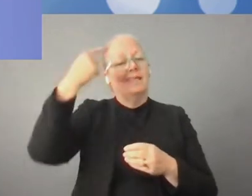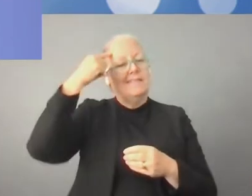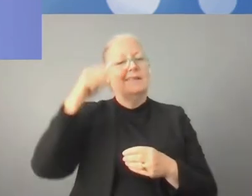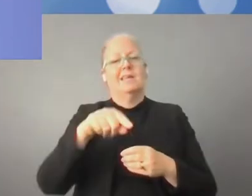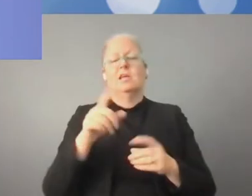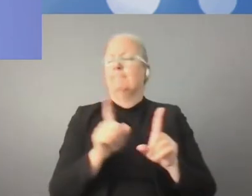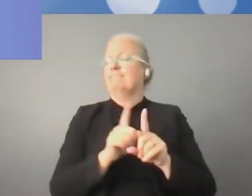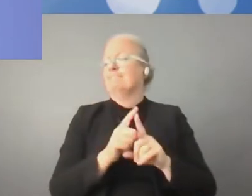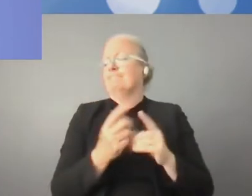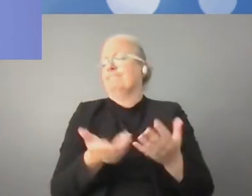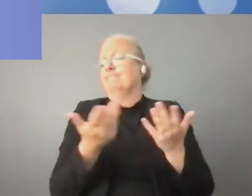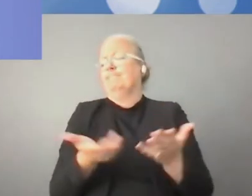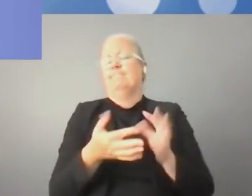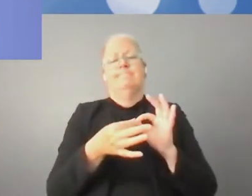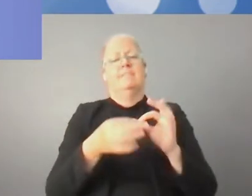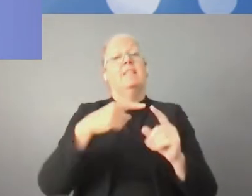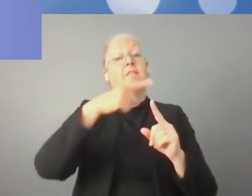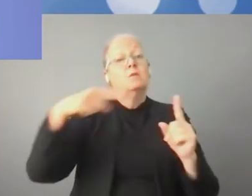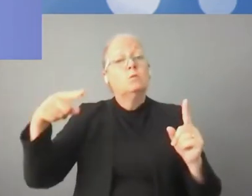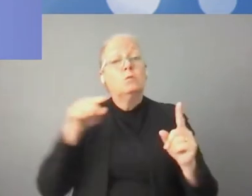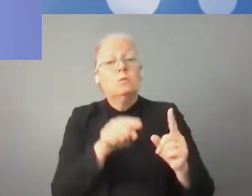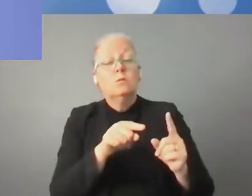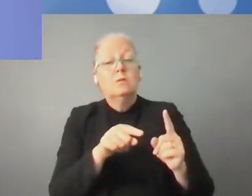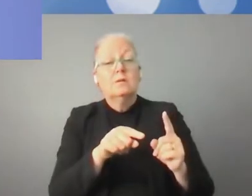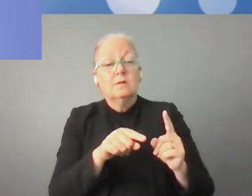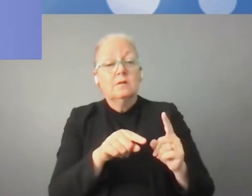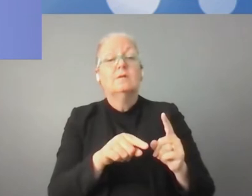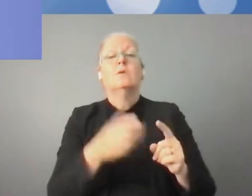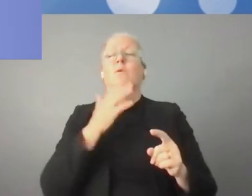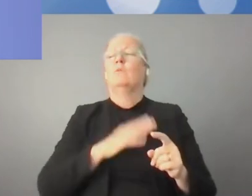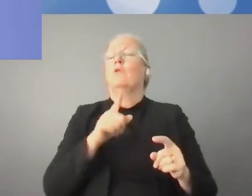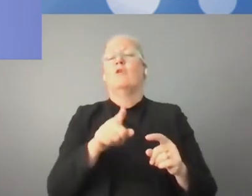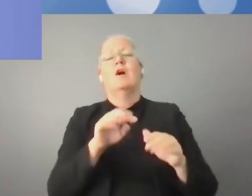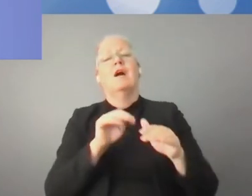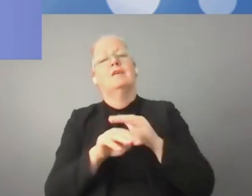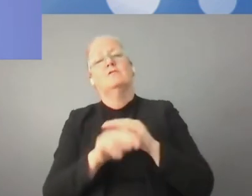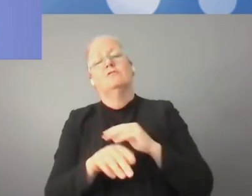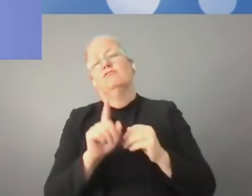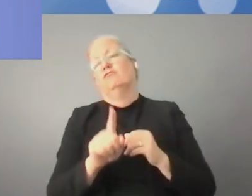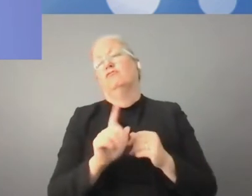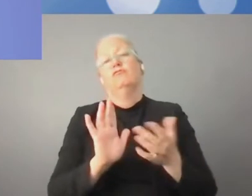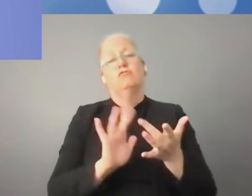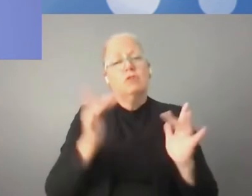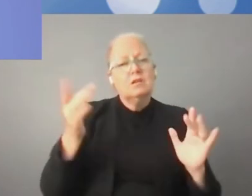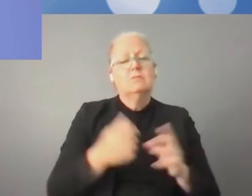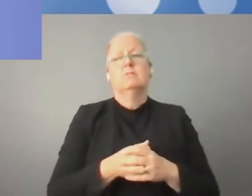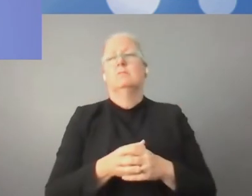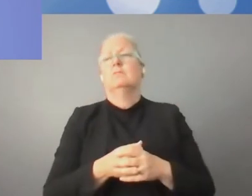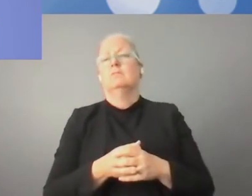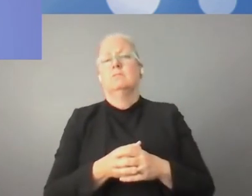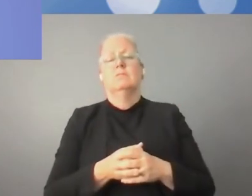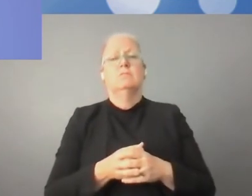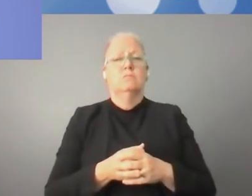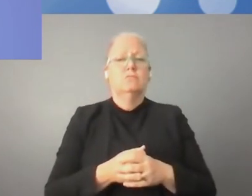as widespread access to internet strongly digitalized public